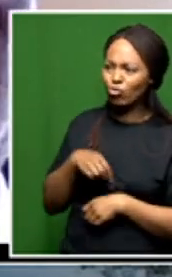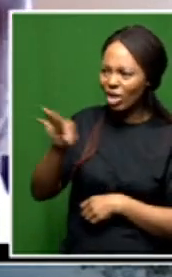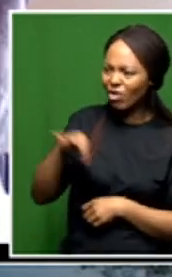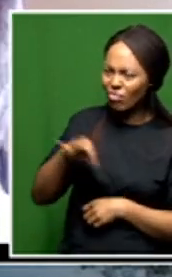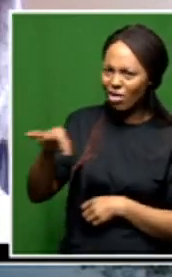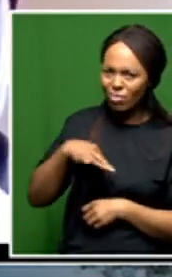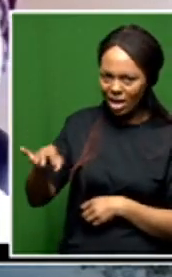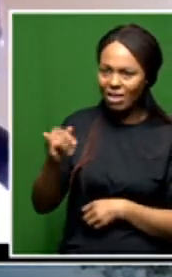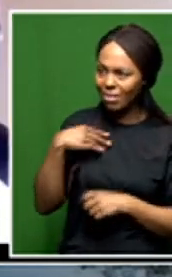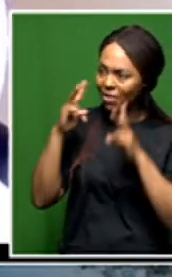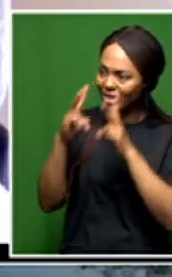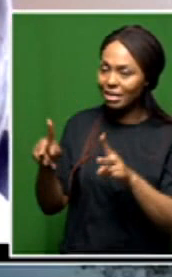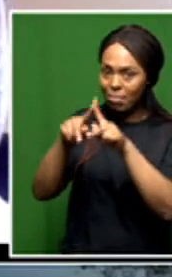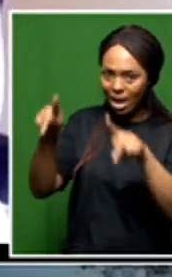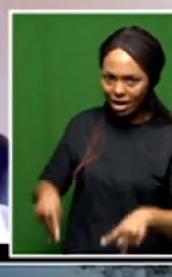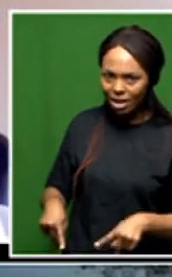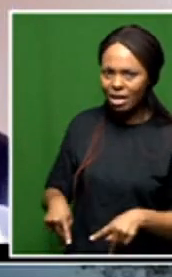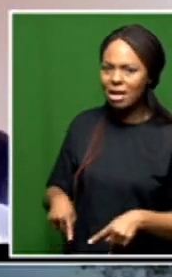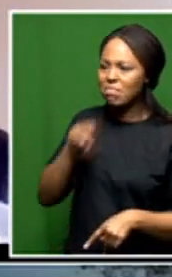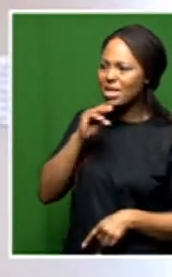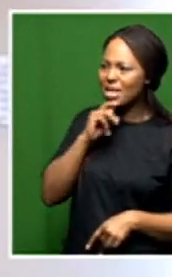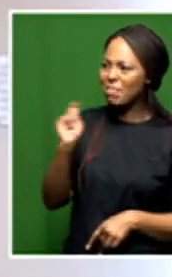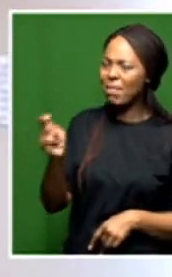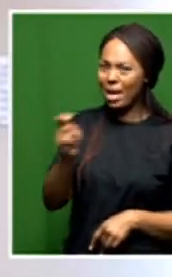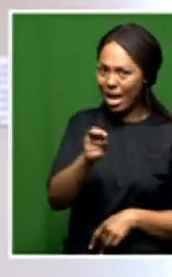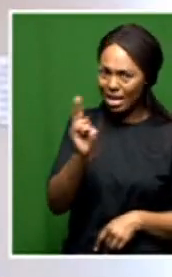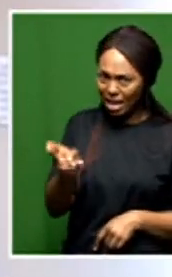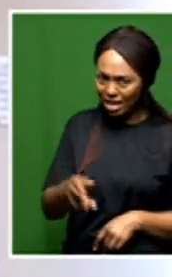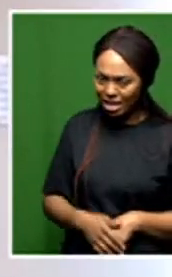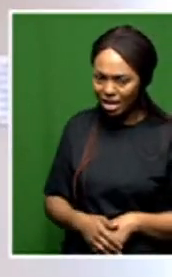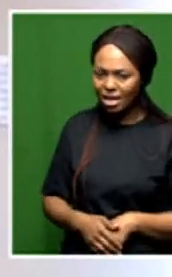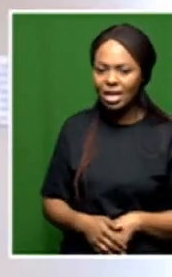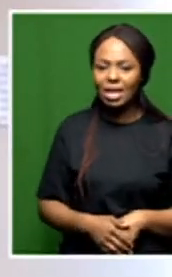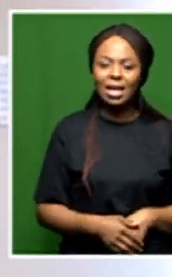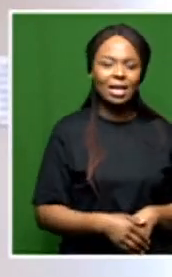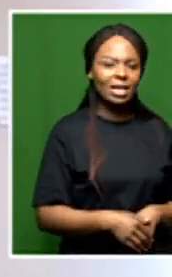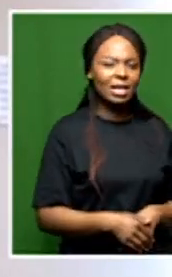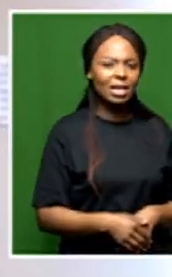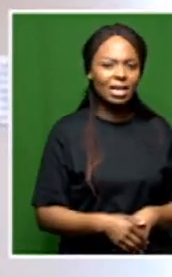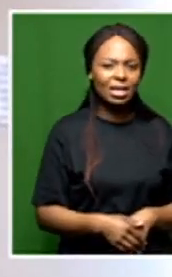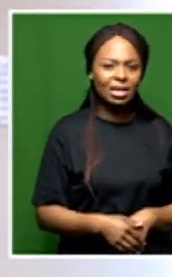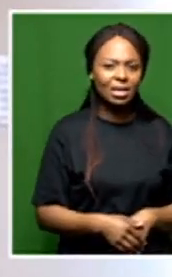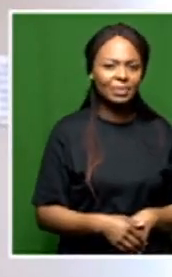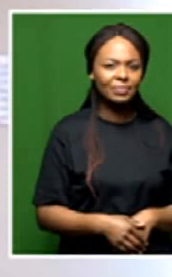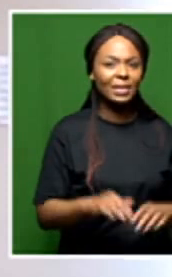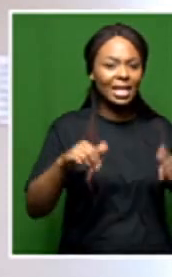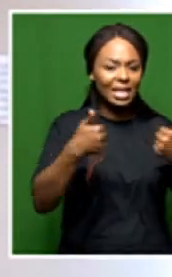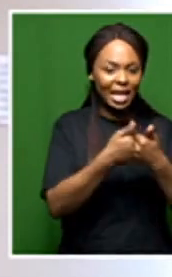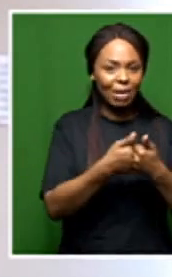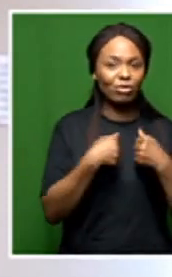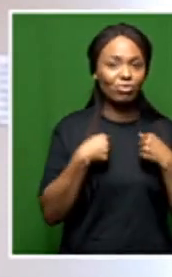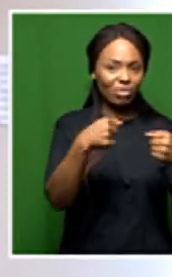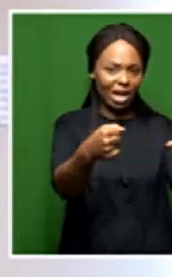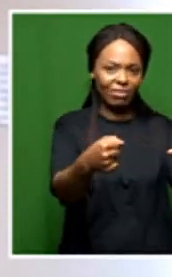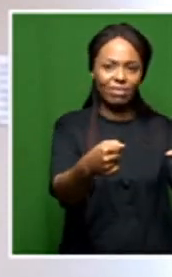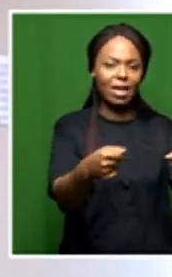Absolutely. So, for example, one which you can't miss is a game drive. You can't miss a game drive because that's core of our business. But you